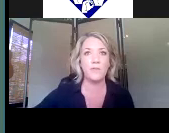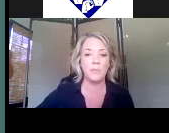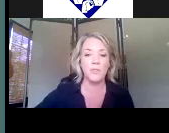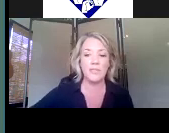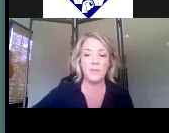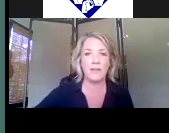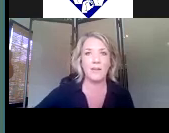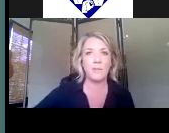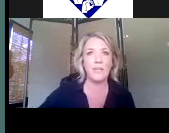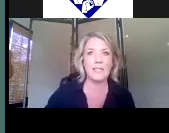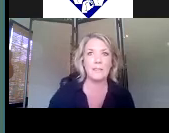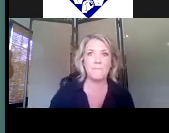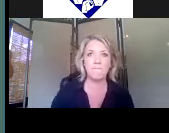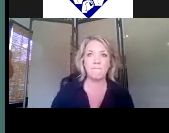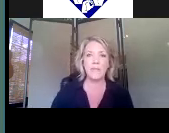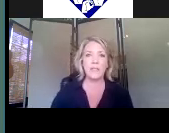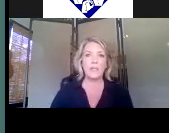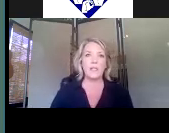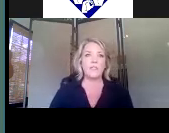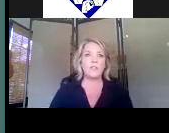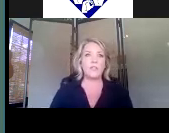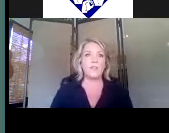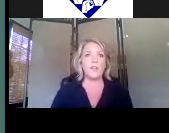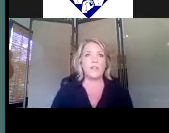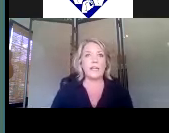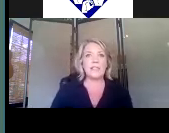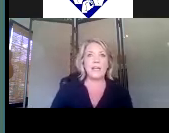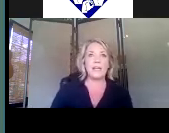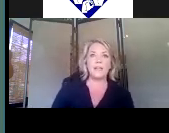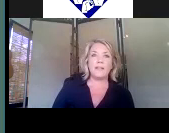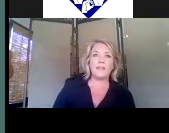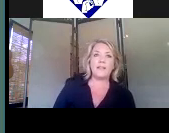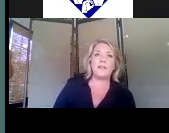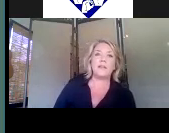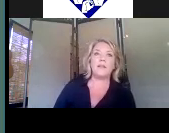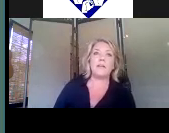to fully participate in their communities. Julie, if you'll go to the next slide.